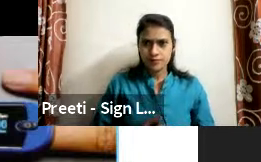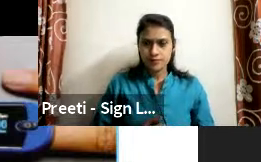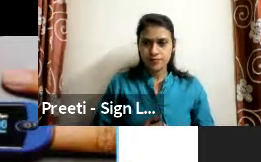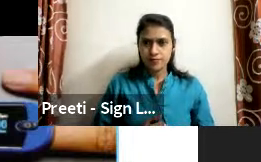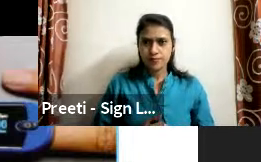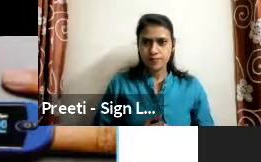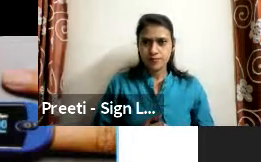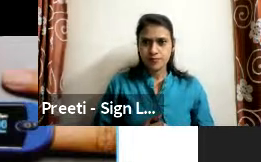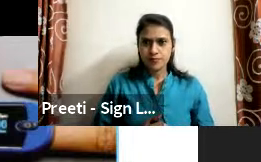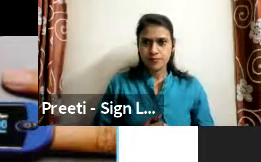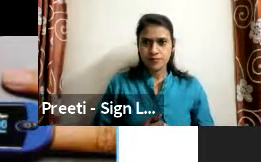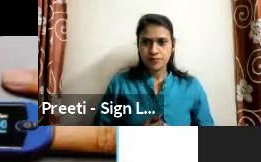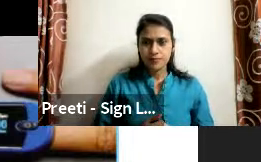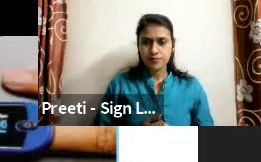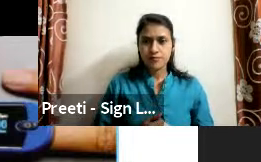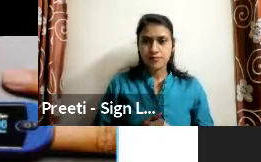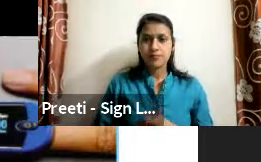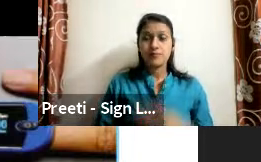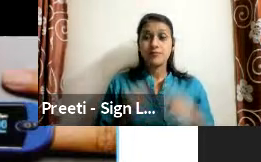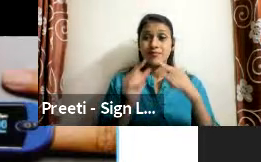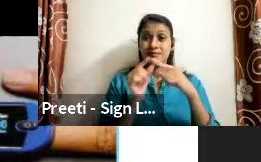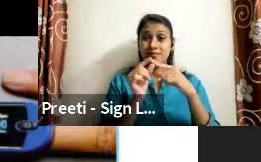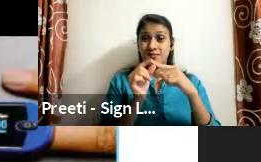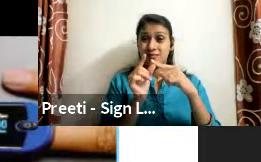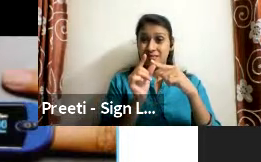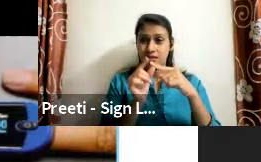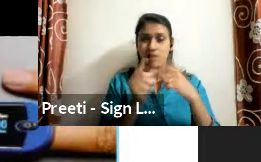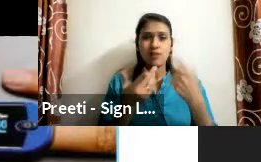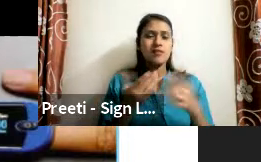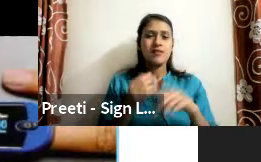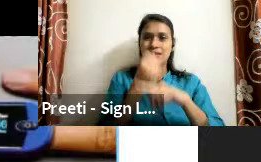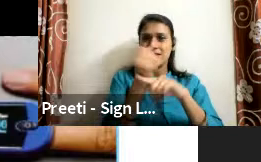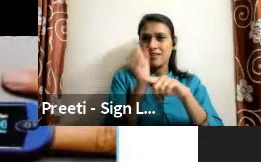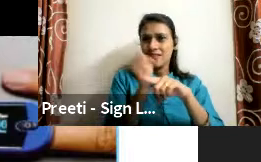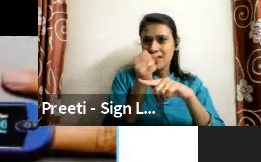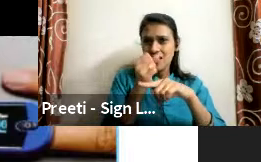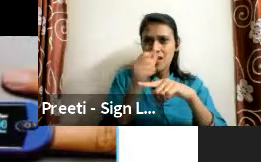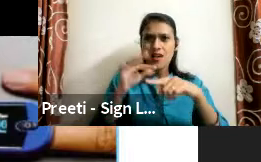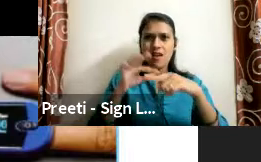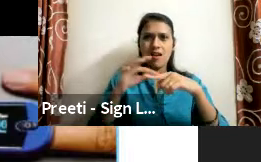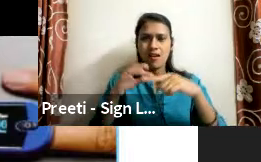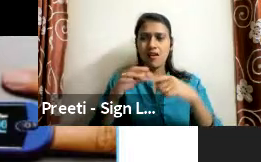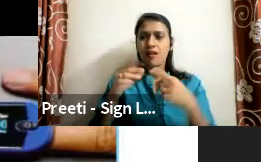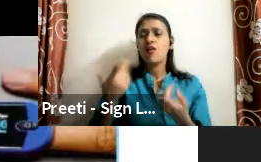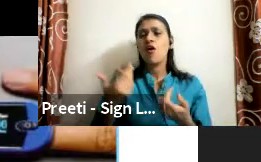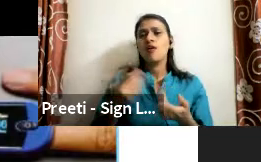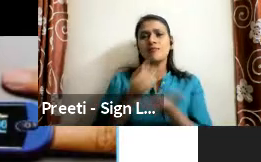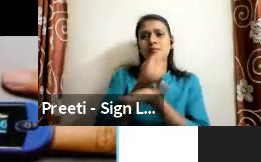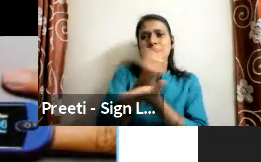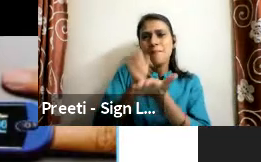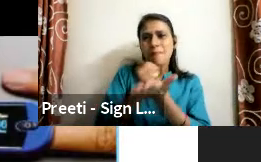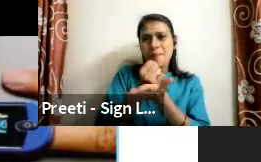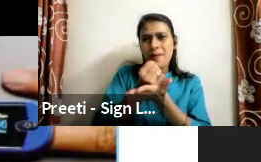It's best that you should not have a tattoo or a nail paint or a henna in your finger which you're using it.